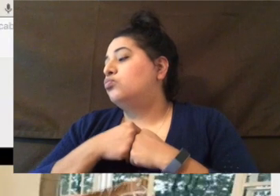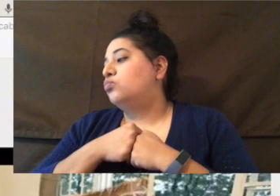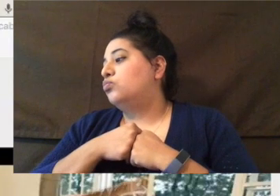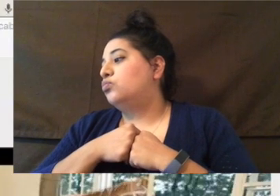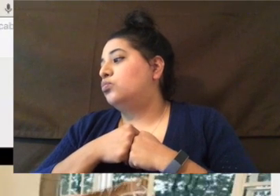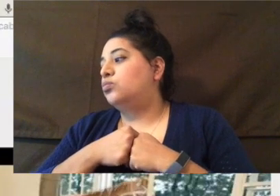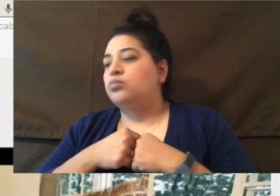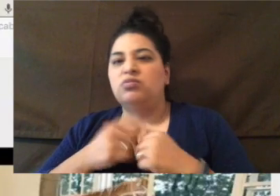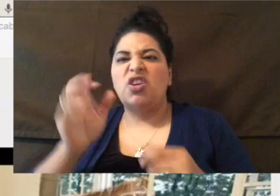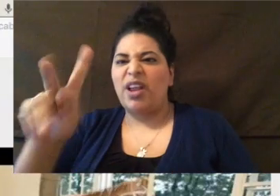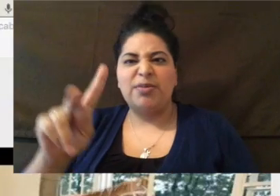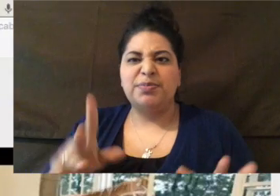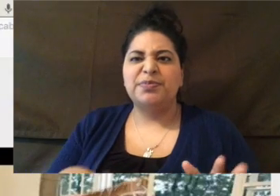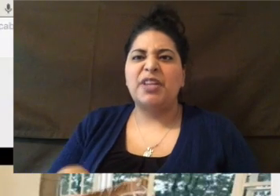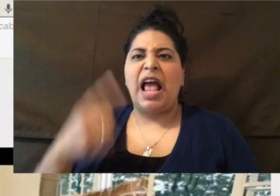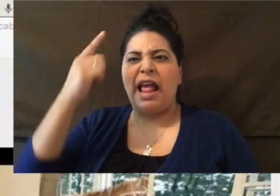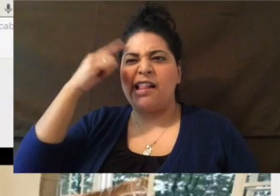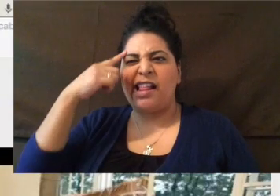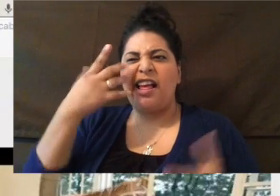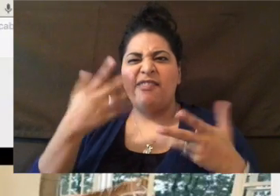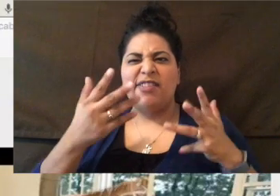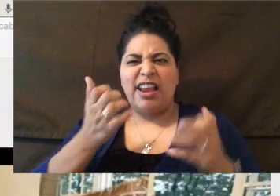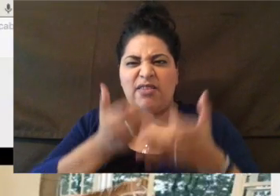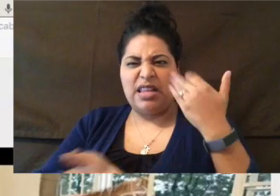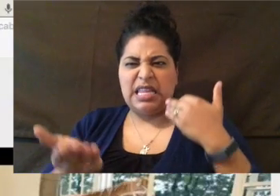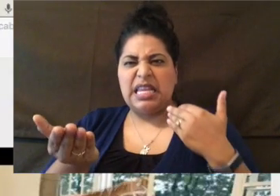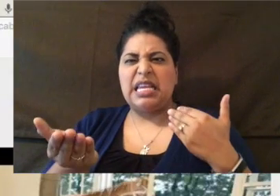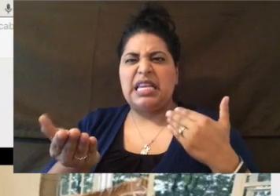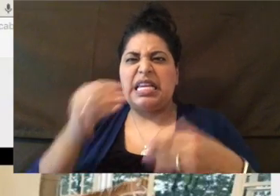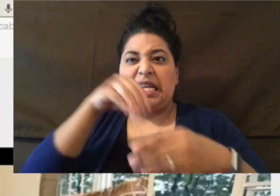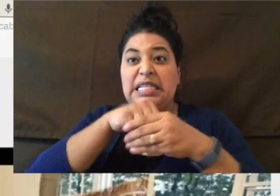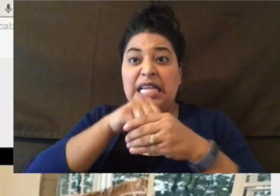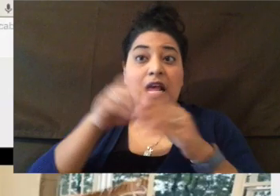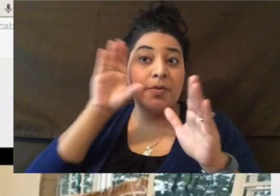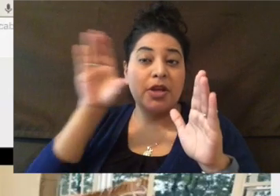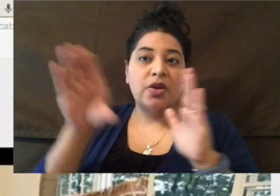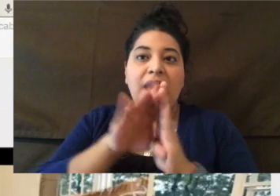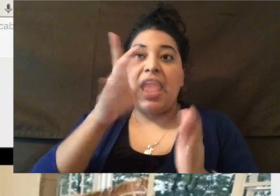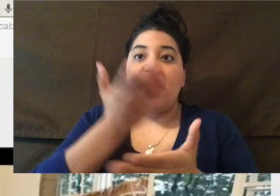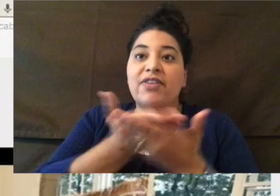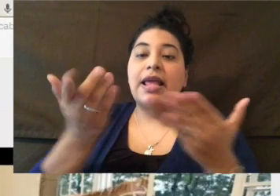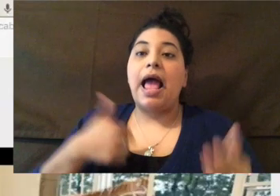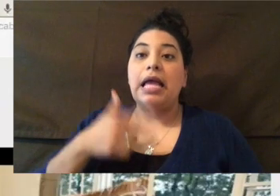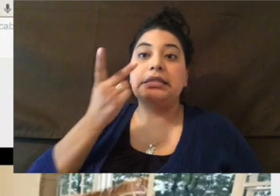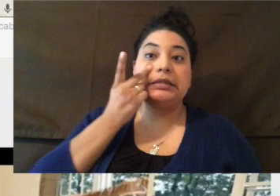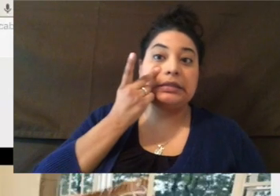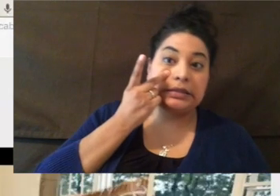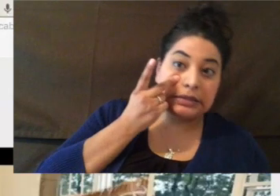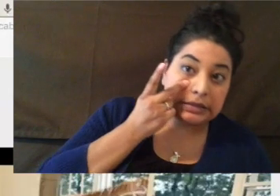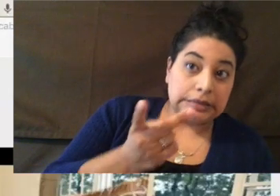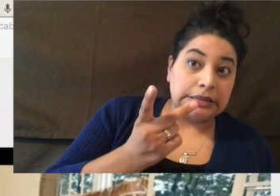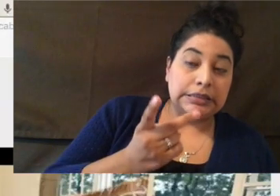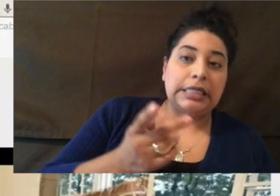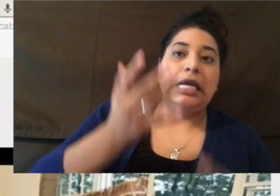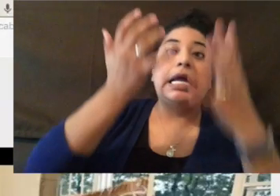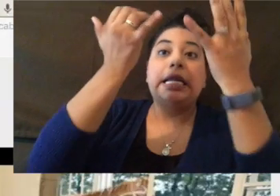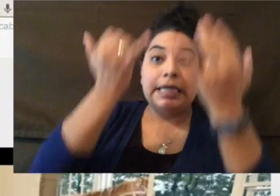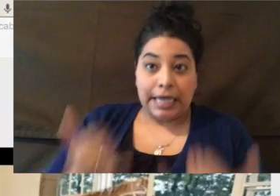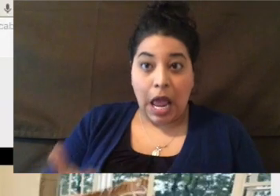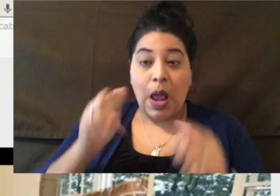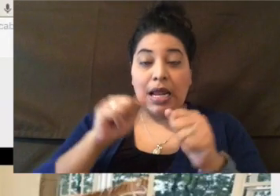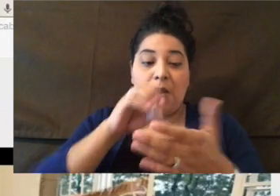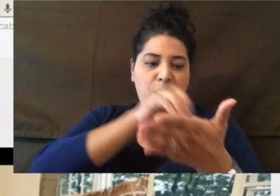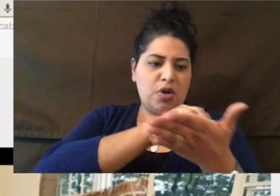Okay, so I think I've covered almost everything that I see. Now I can write down what I'm thinking. I'm